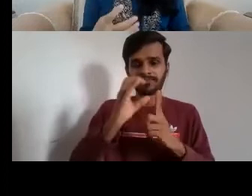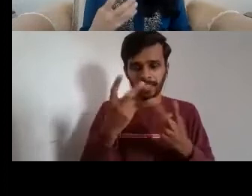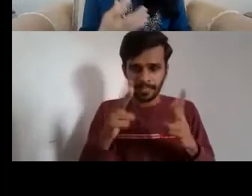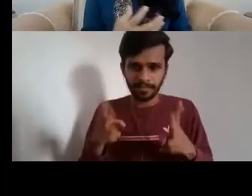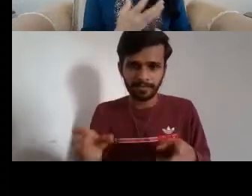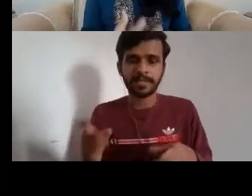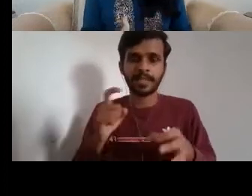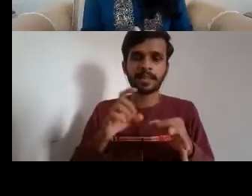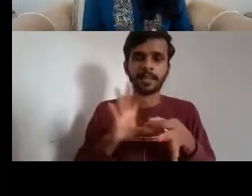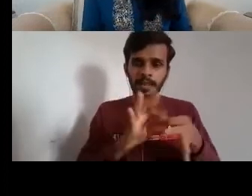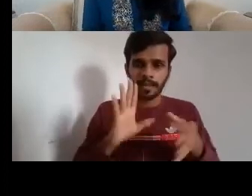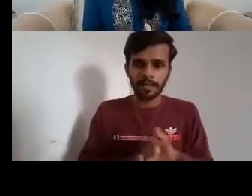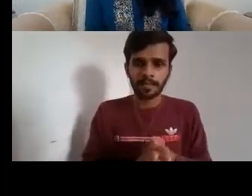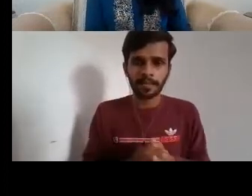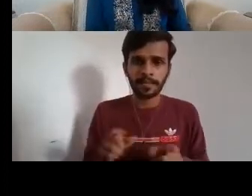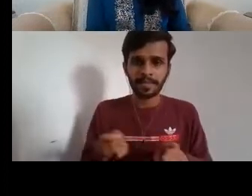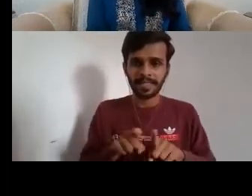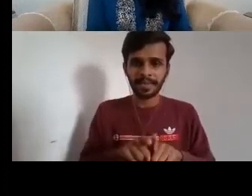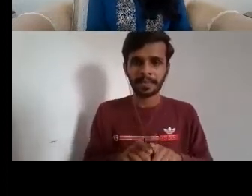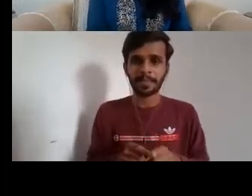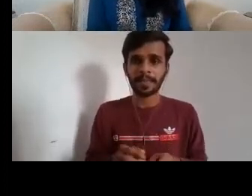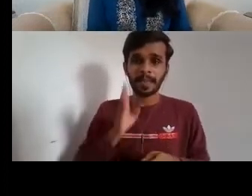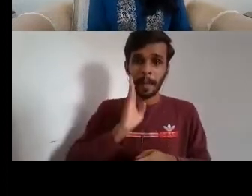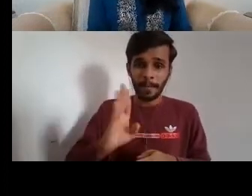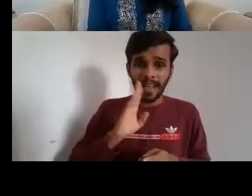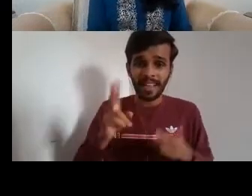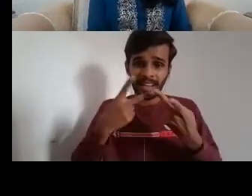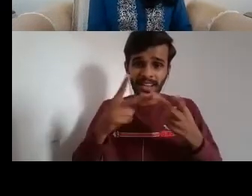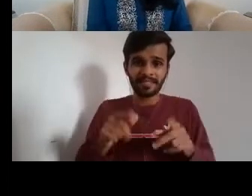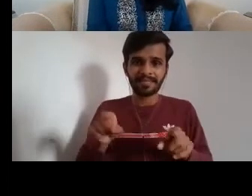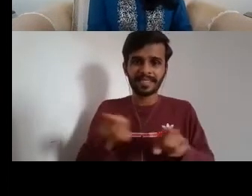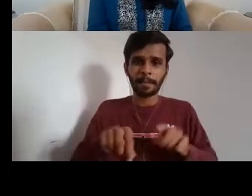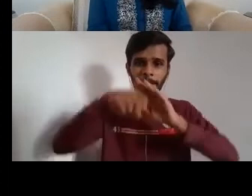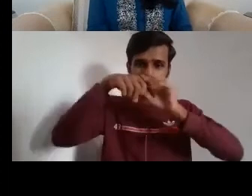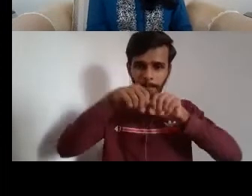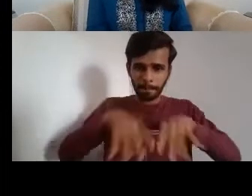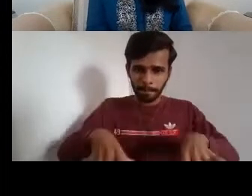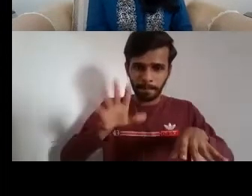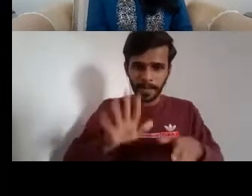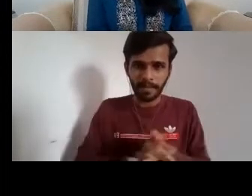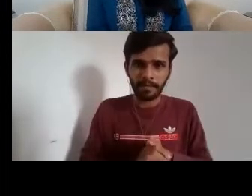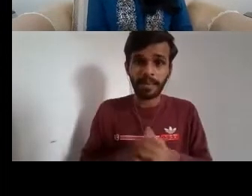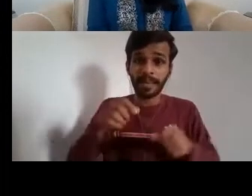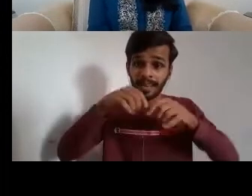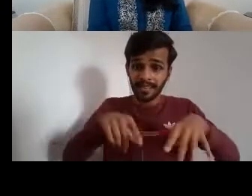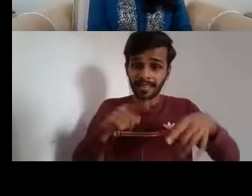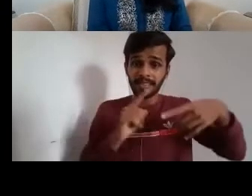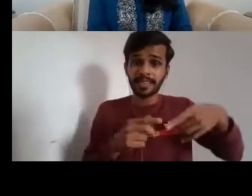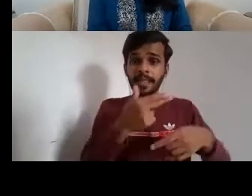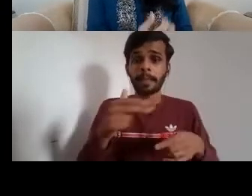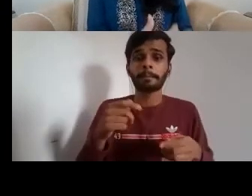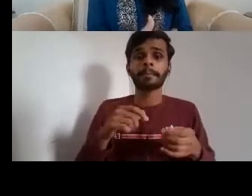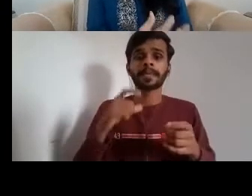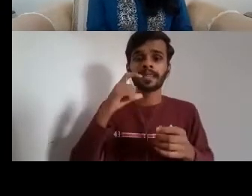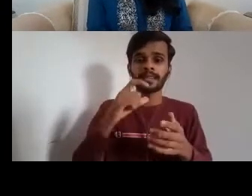It also gave birth to subgenres of Hindustani music like khayal and semi-classical